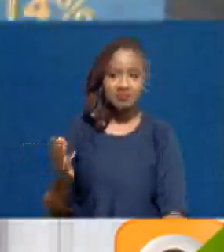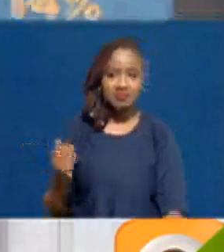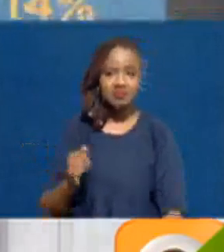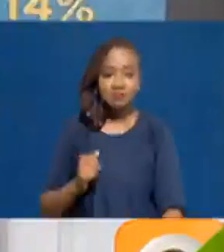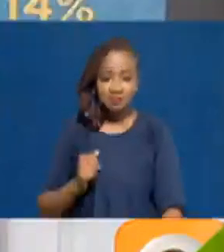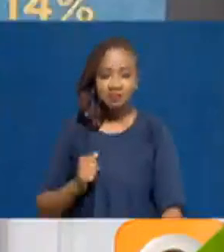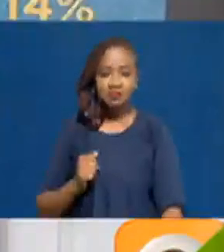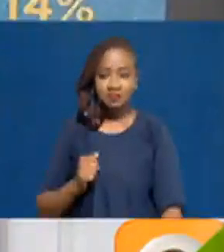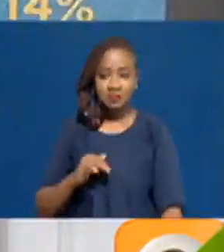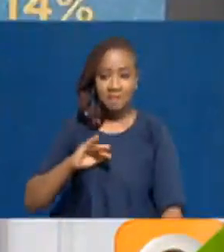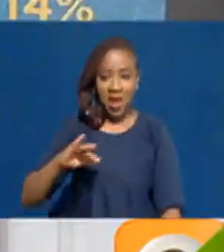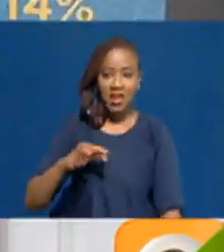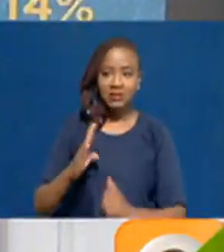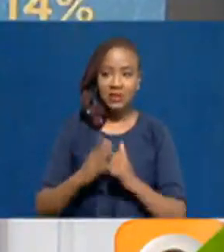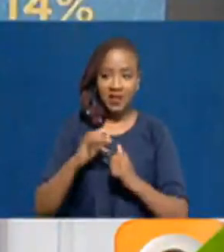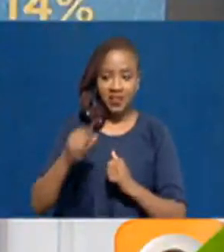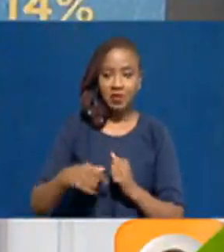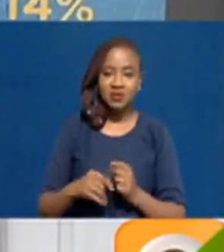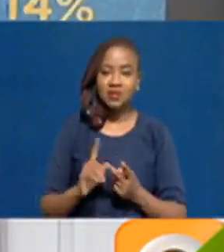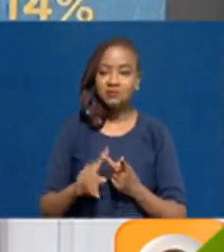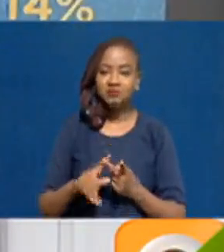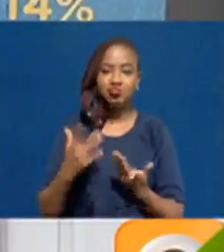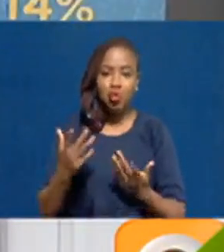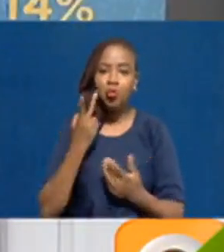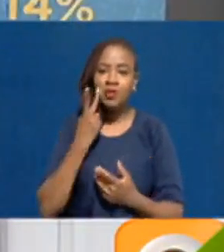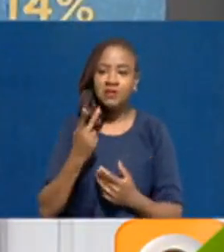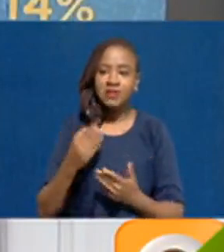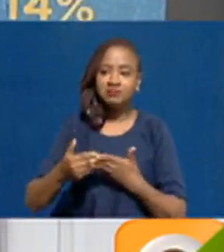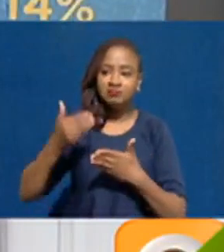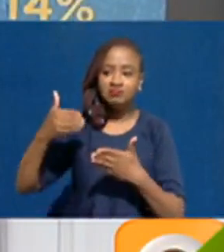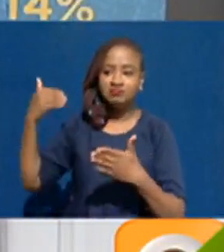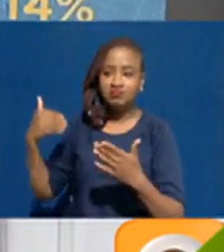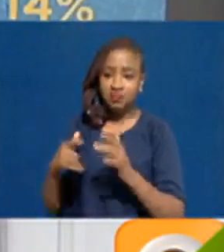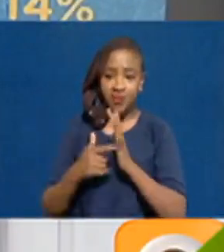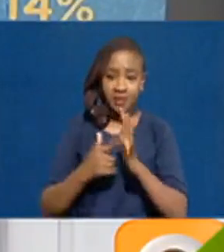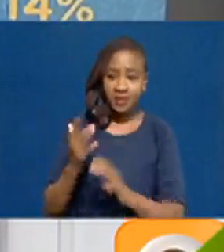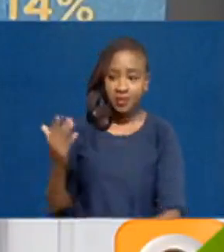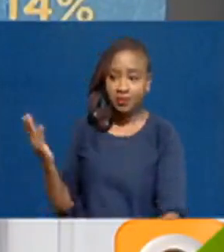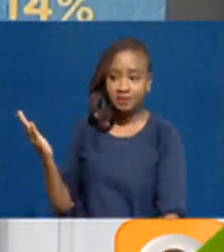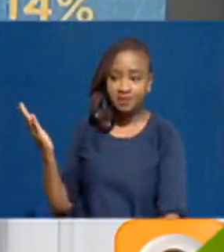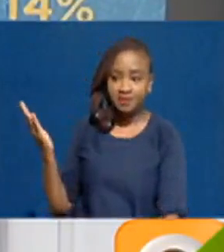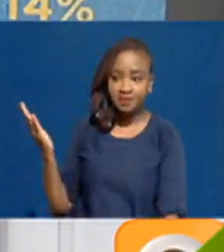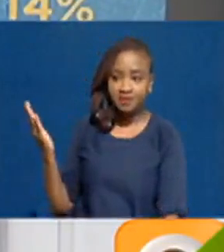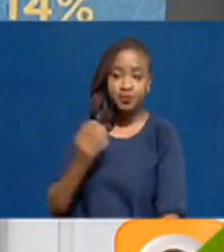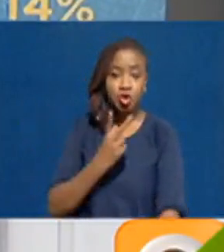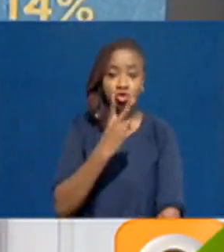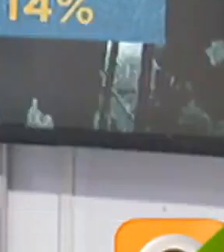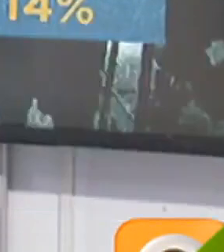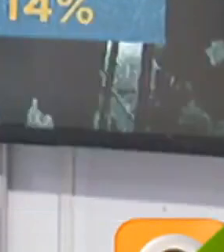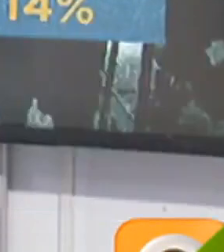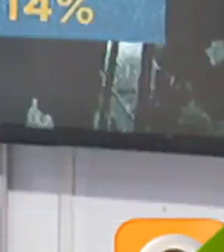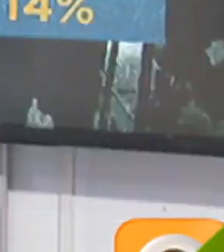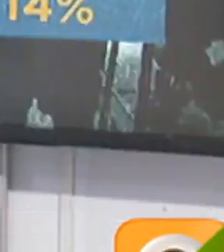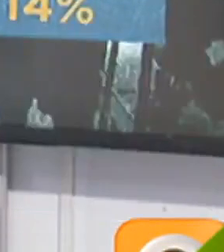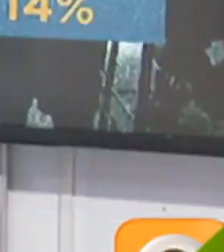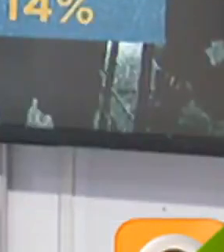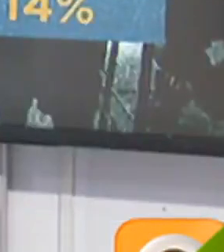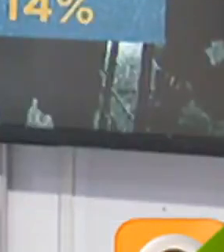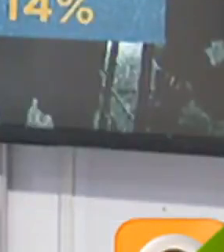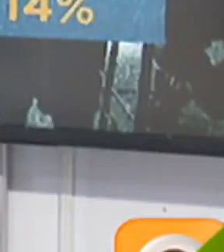1,406,000 sat that examination. The trend has been, in the year 2019, 1.08 million candidates sat the exam. It